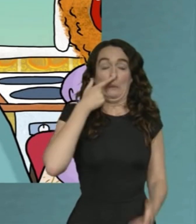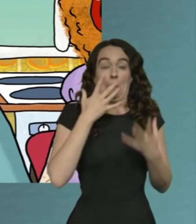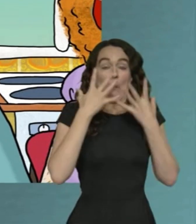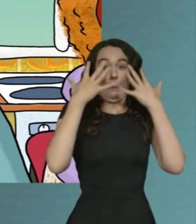it's got a kick.